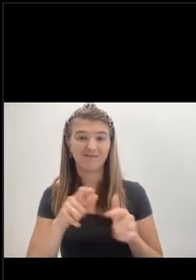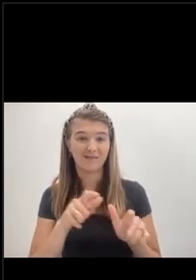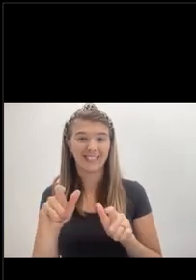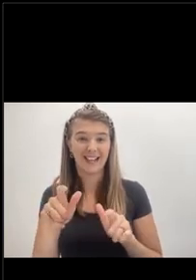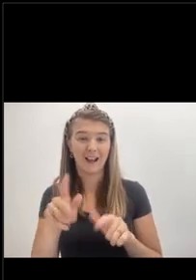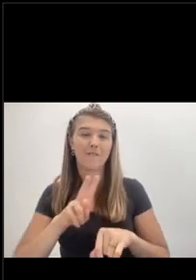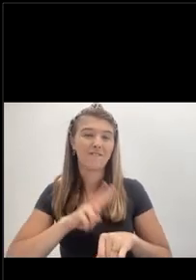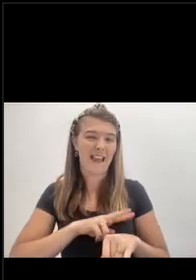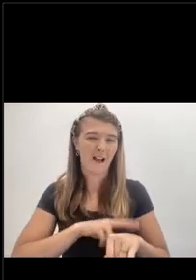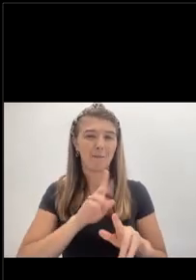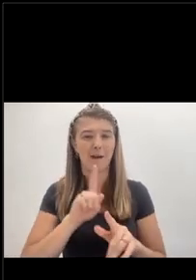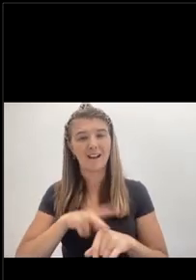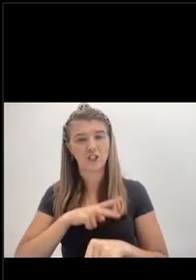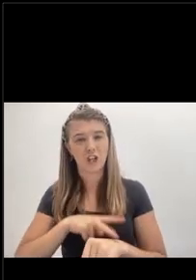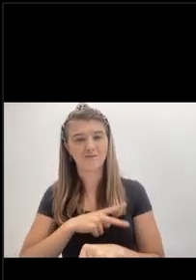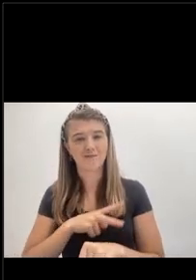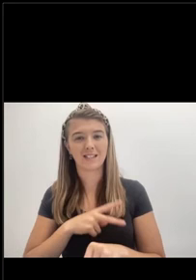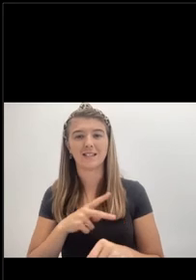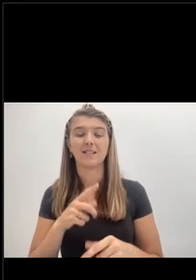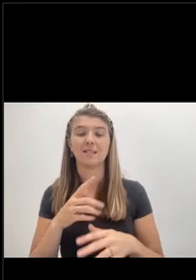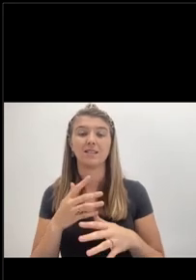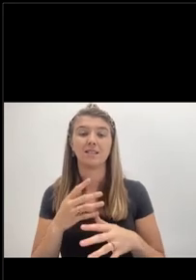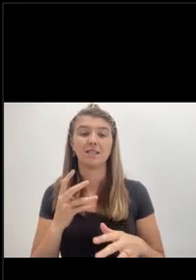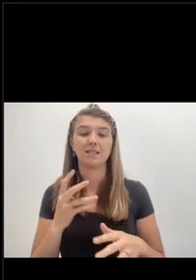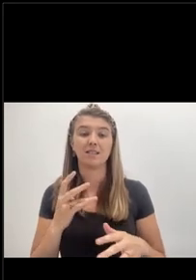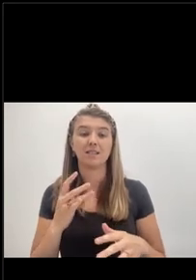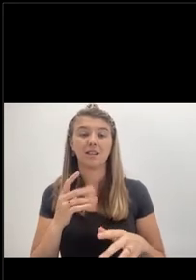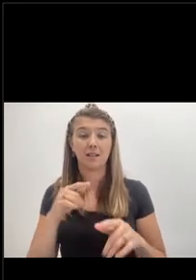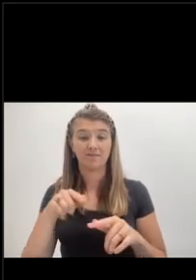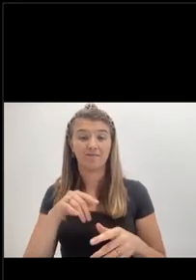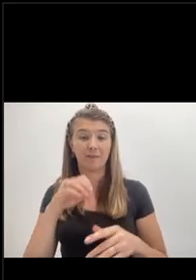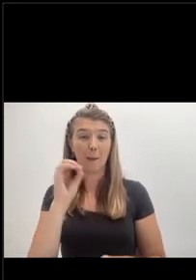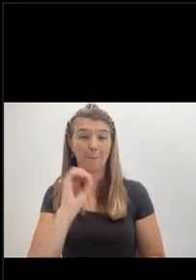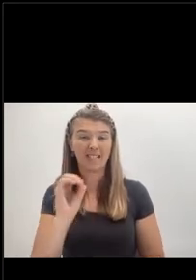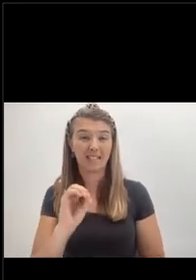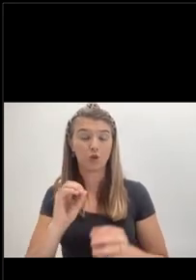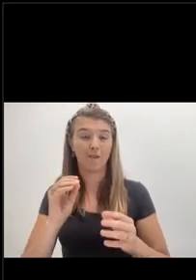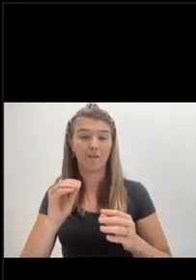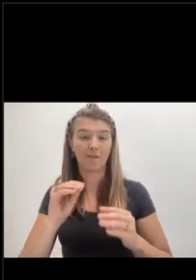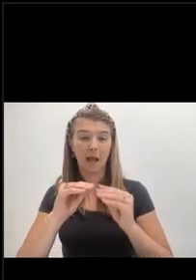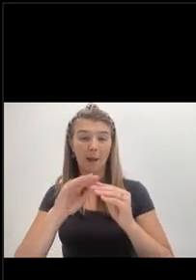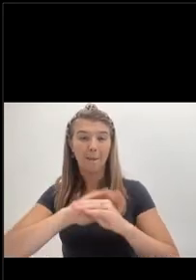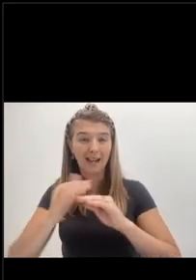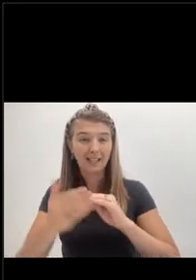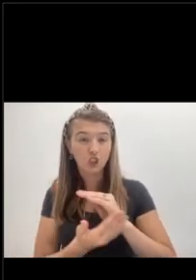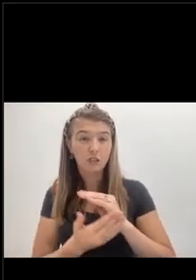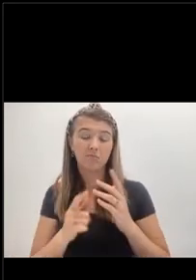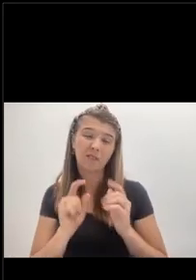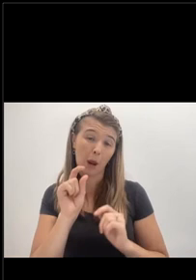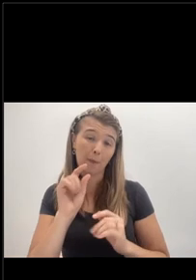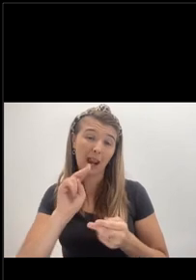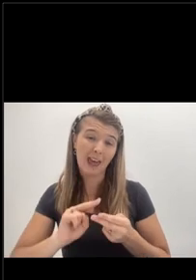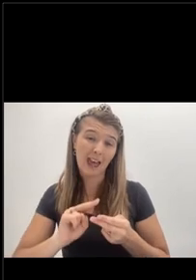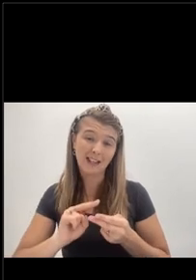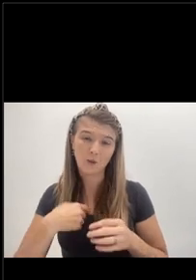but there the percentage of the packaging actually is a little bit less. So I think it's